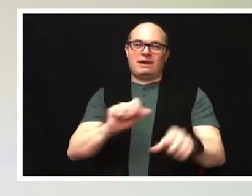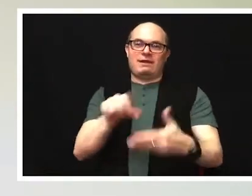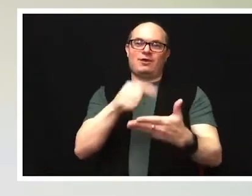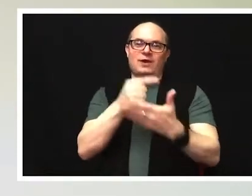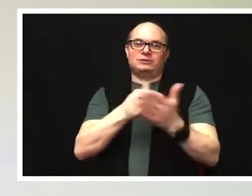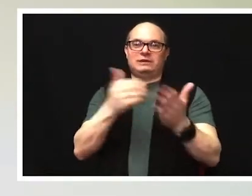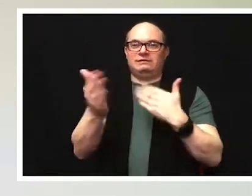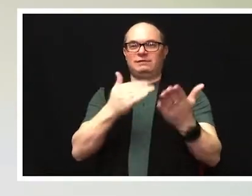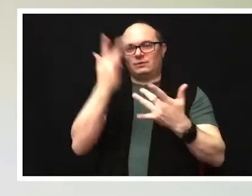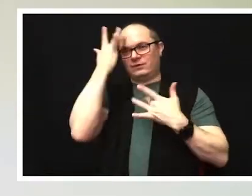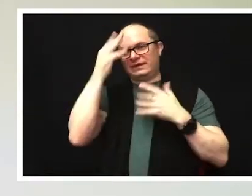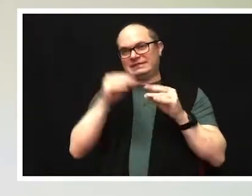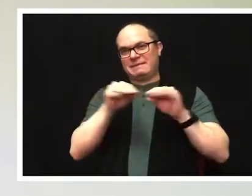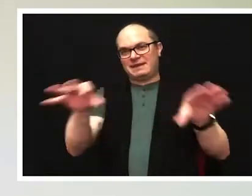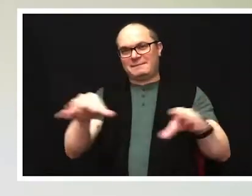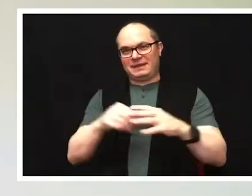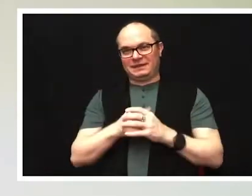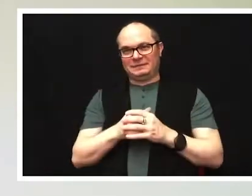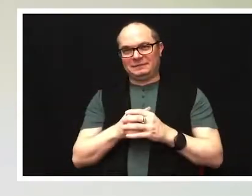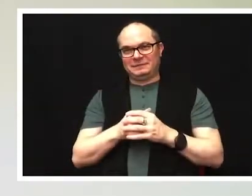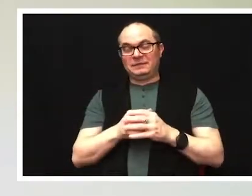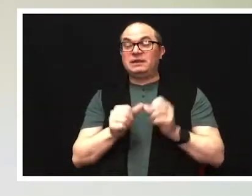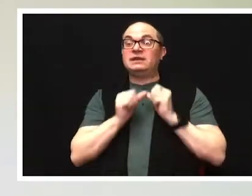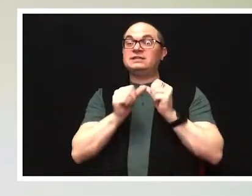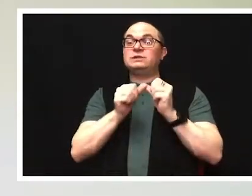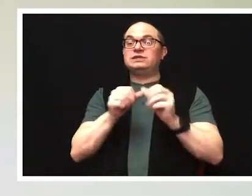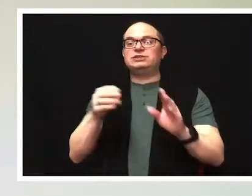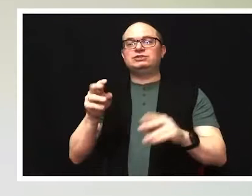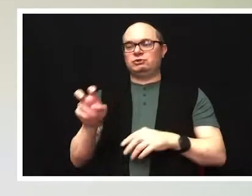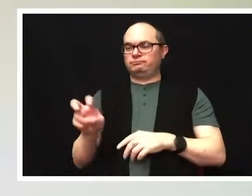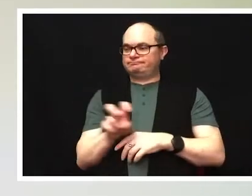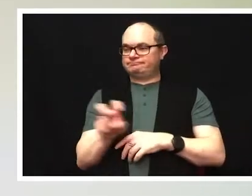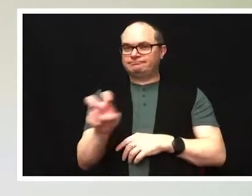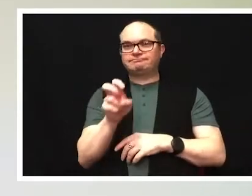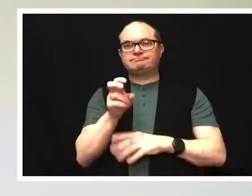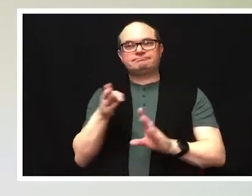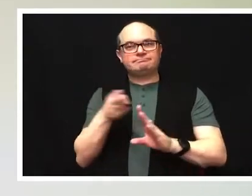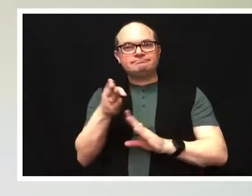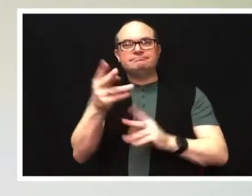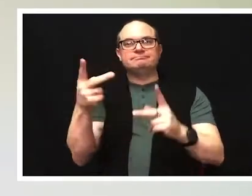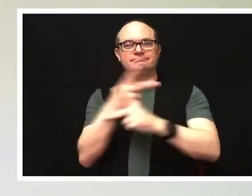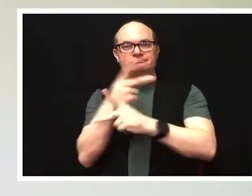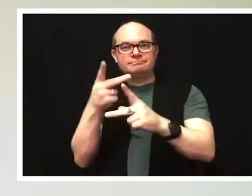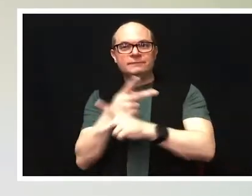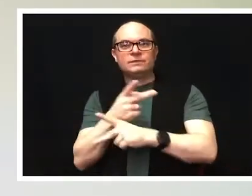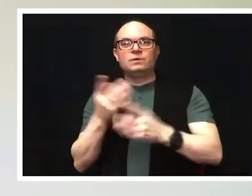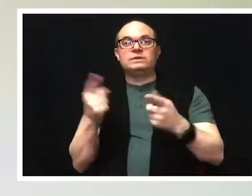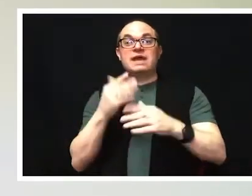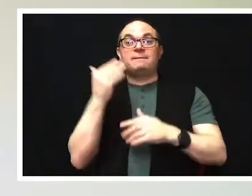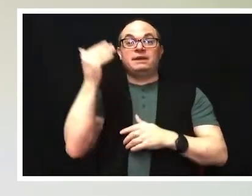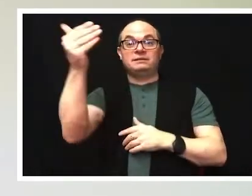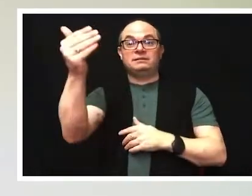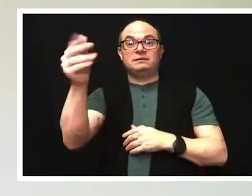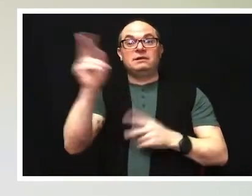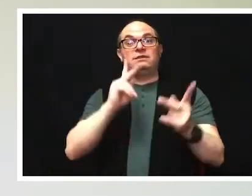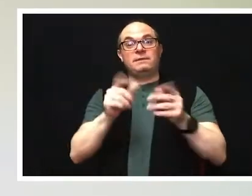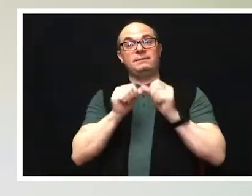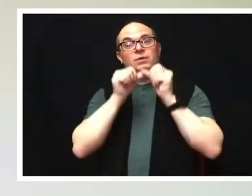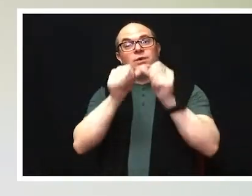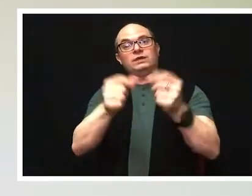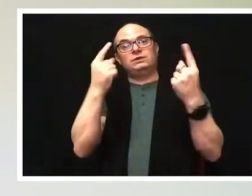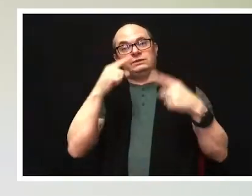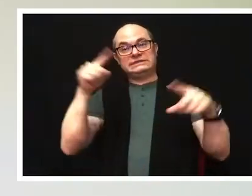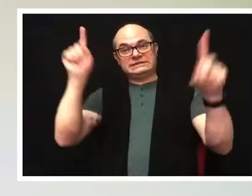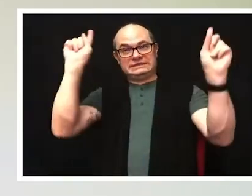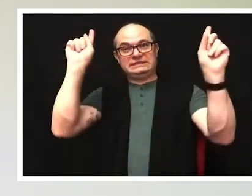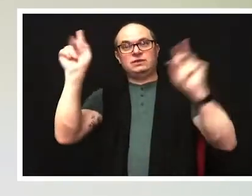pandemic. As we continue to navigate the new realities we are all facing, those that will continue to